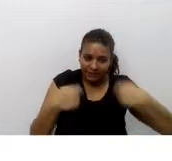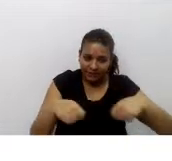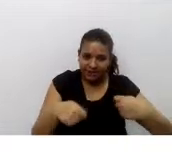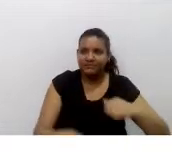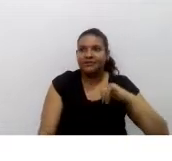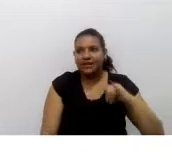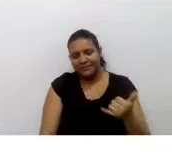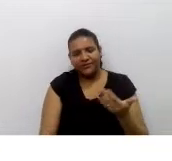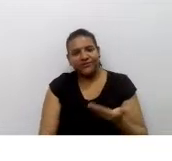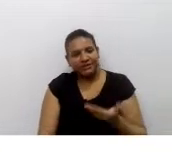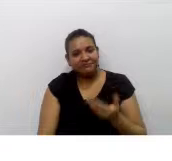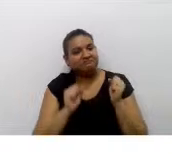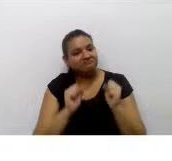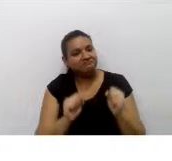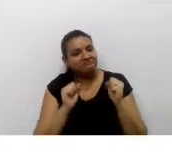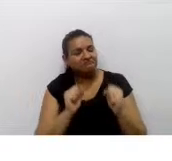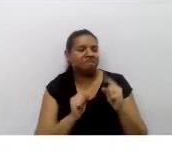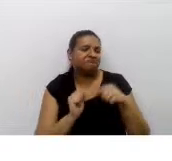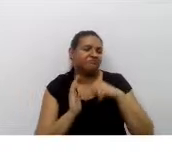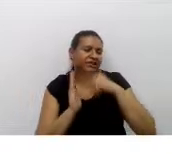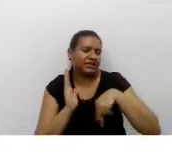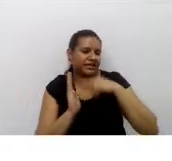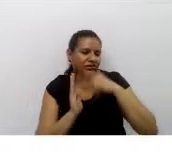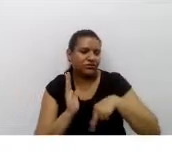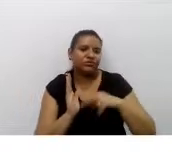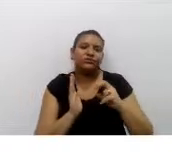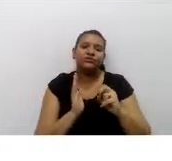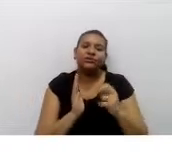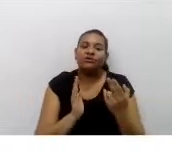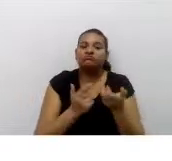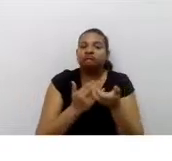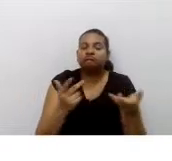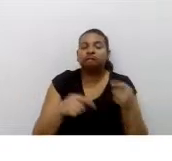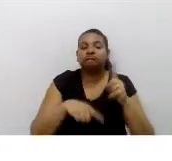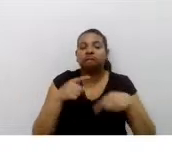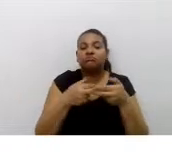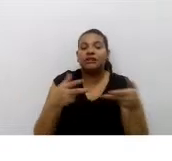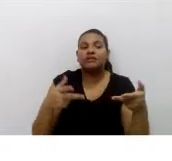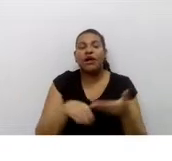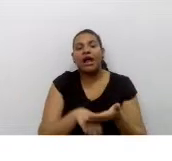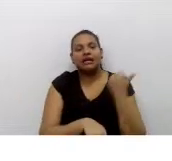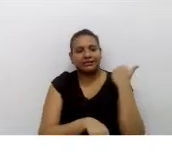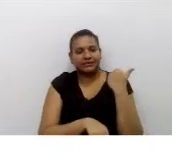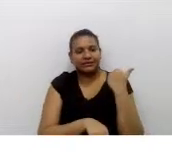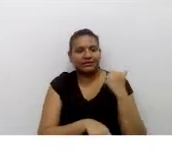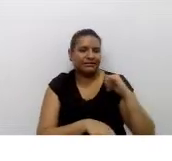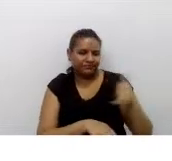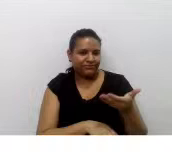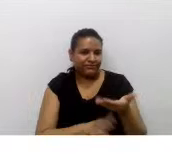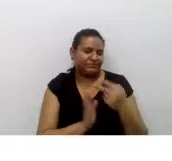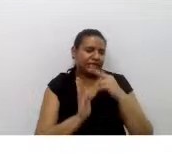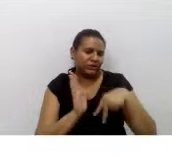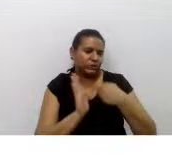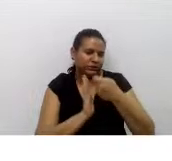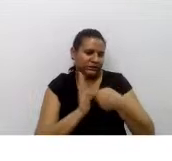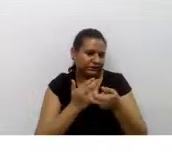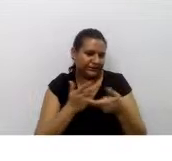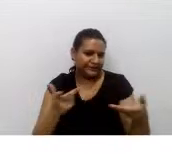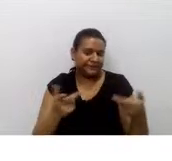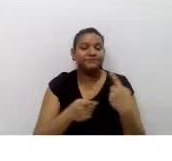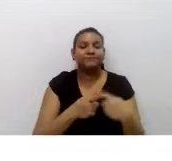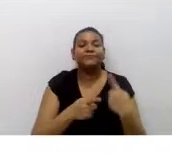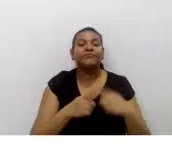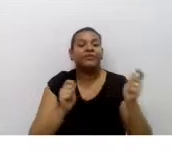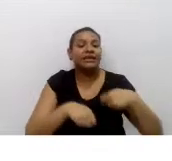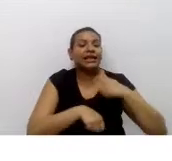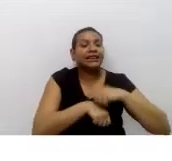etc. And they can engage with the material beforehand, and that gives them enough time on their